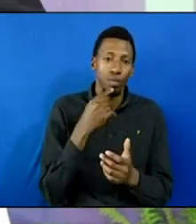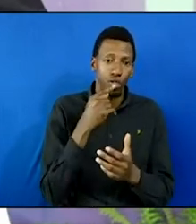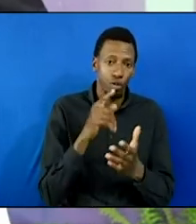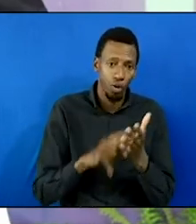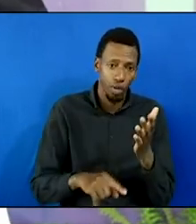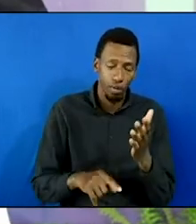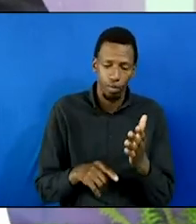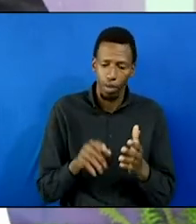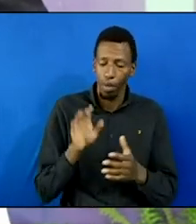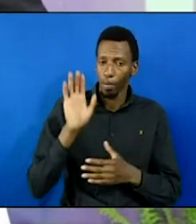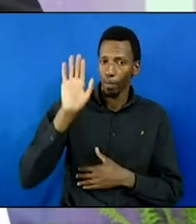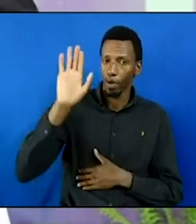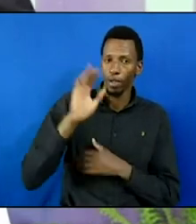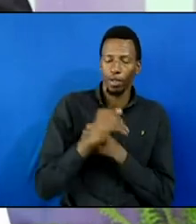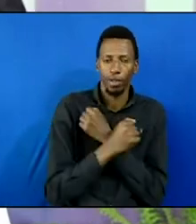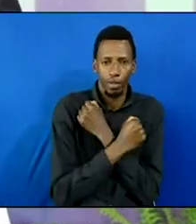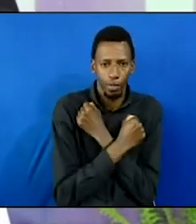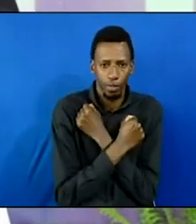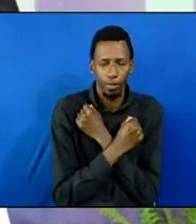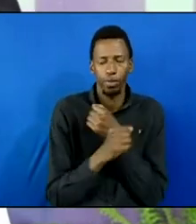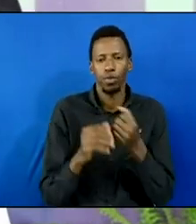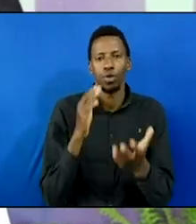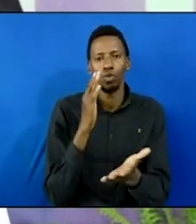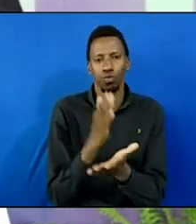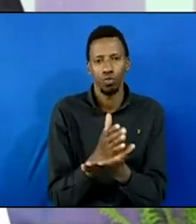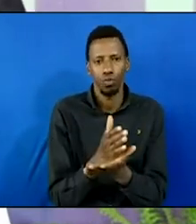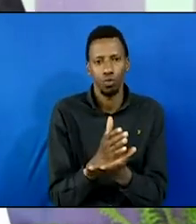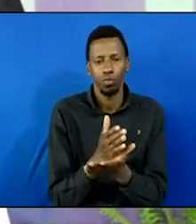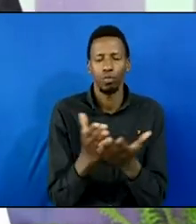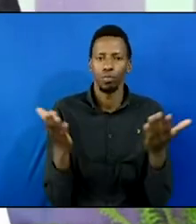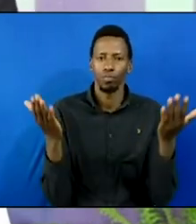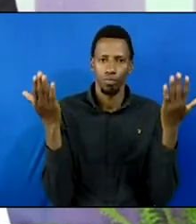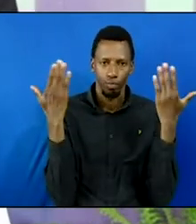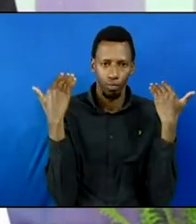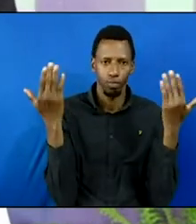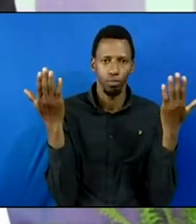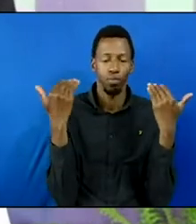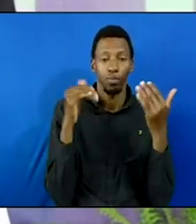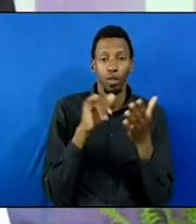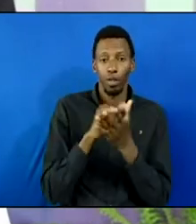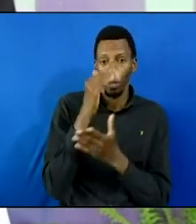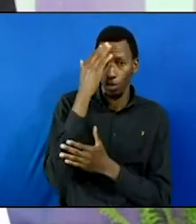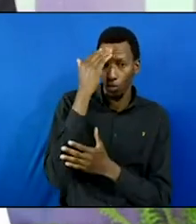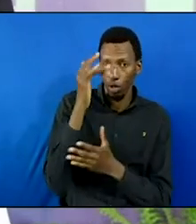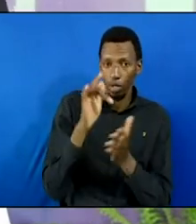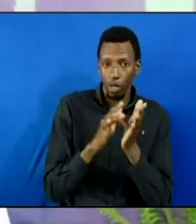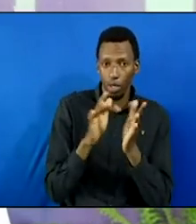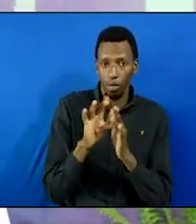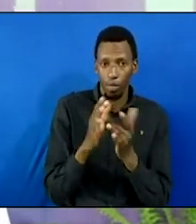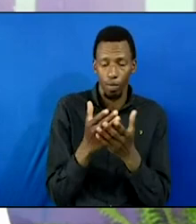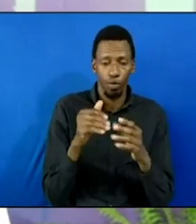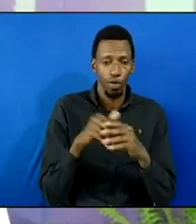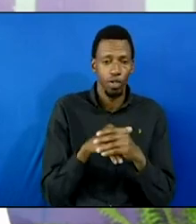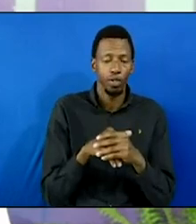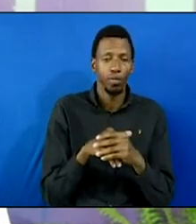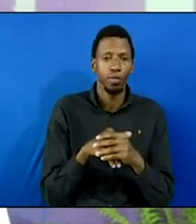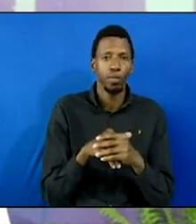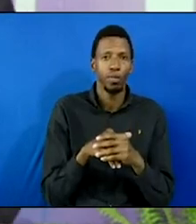know that his love is indeed everlasting. No wonder the Bible in the book